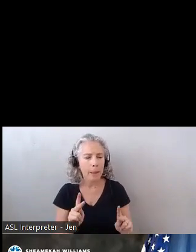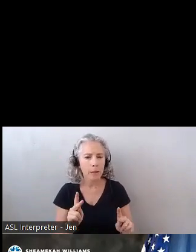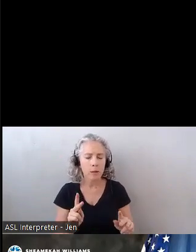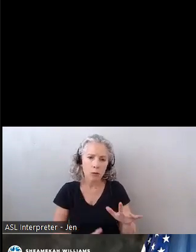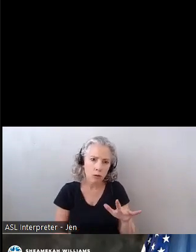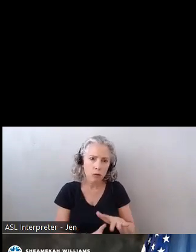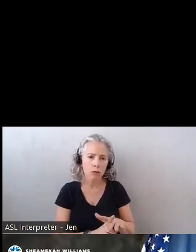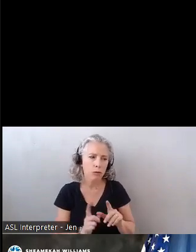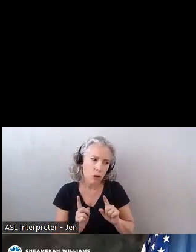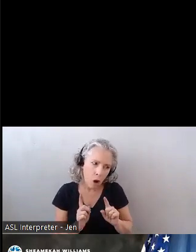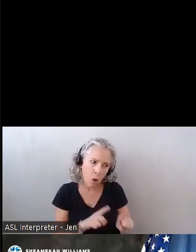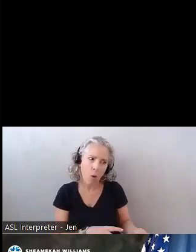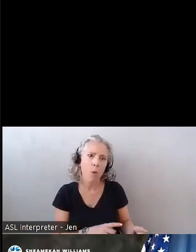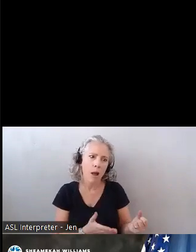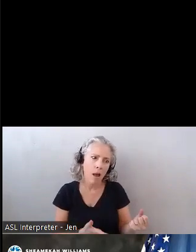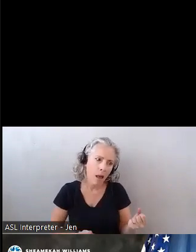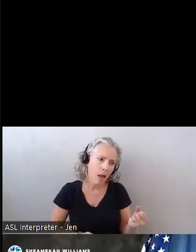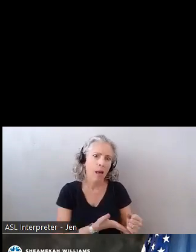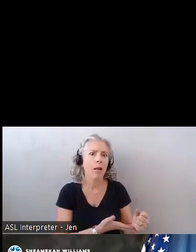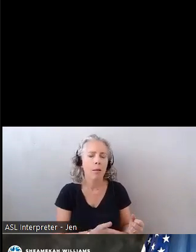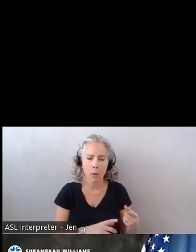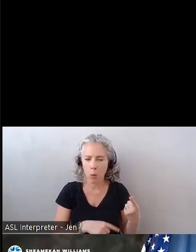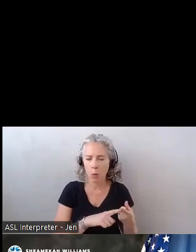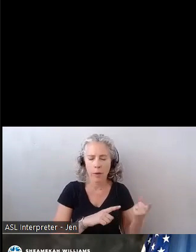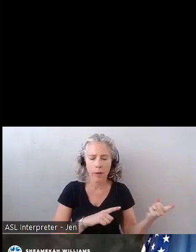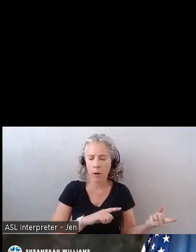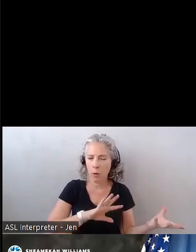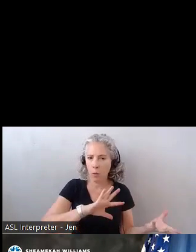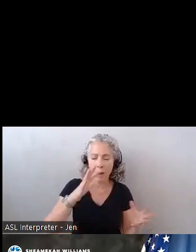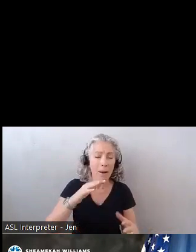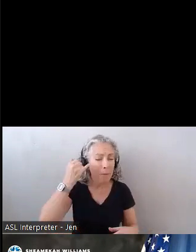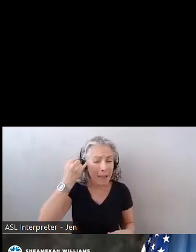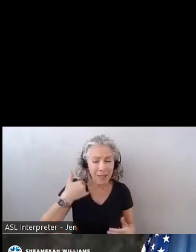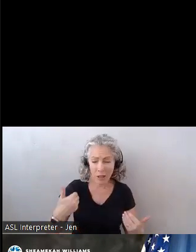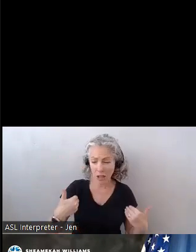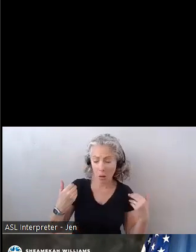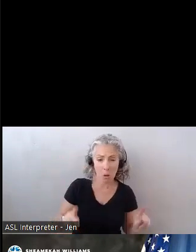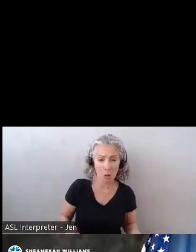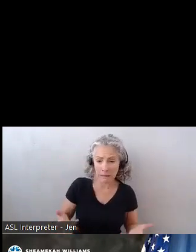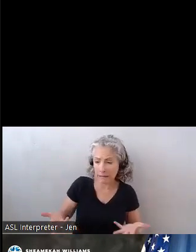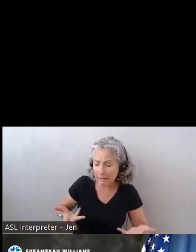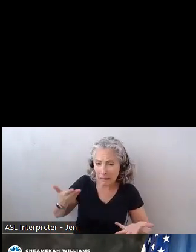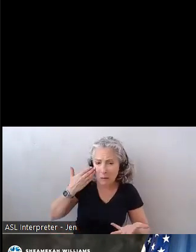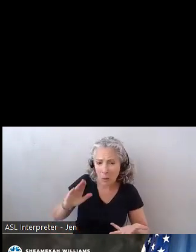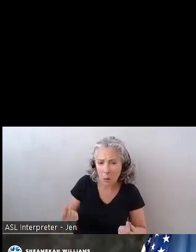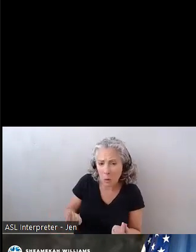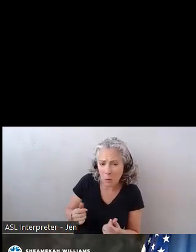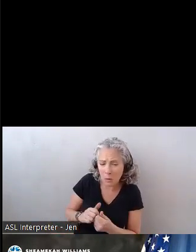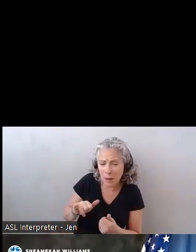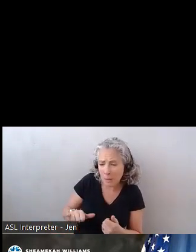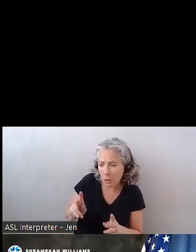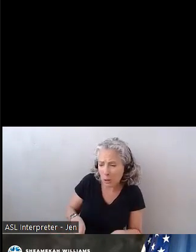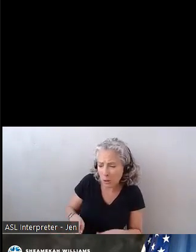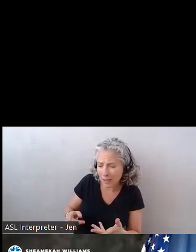to them or go to them when in fact they're in crisis. I mean, imagine having a young person and you don't know which direction to go and they're having